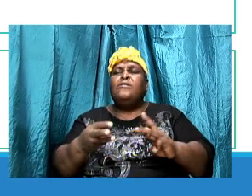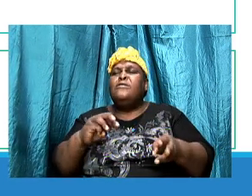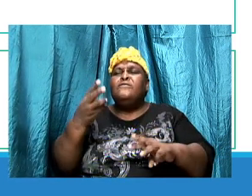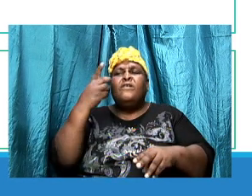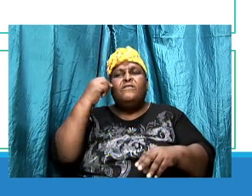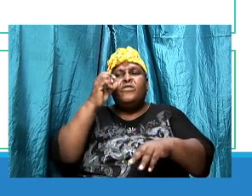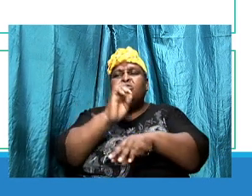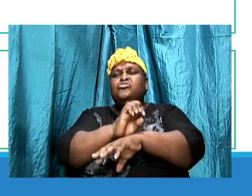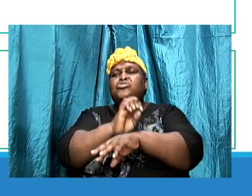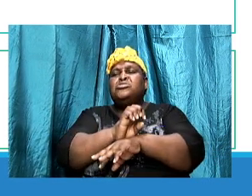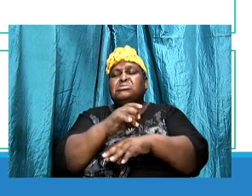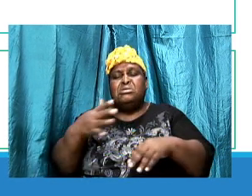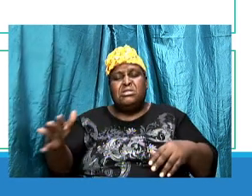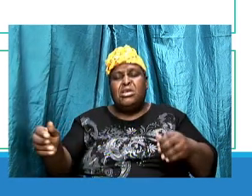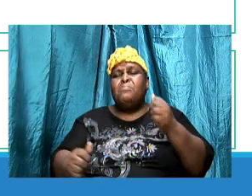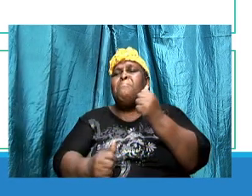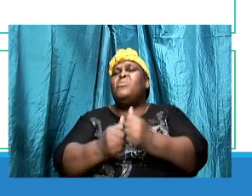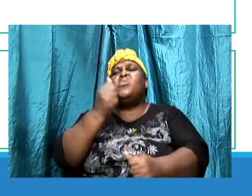most